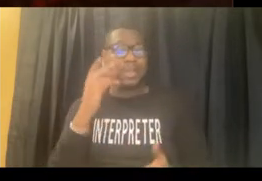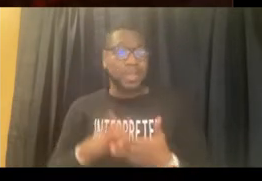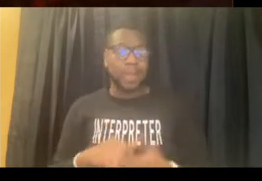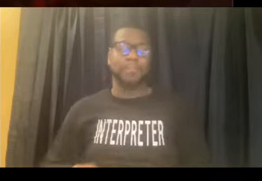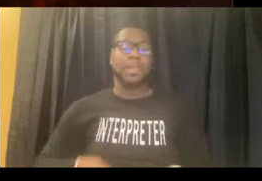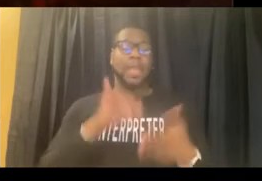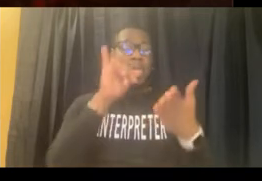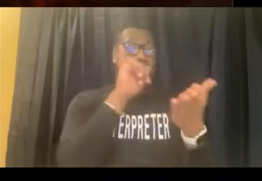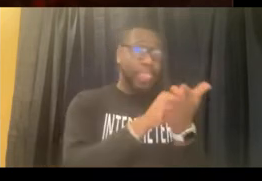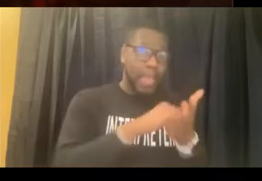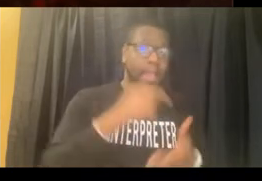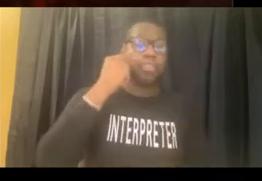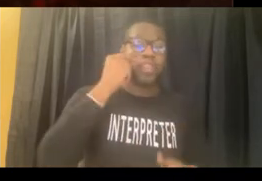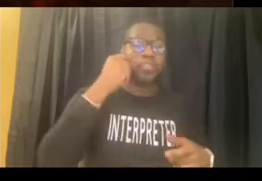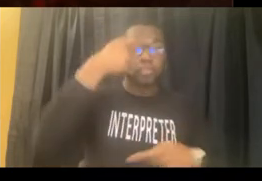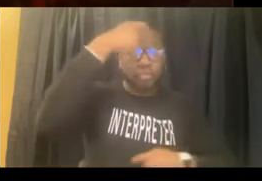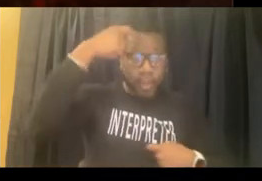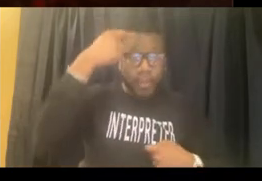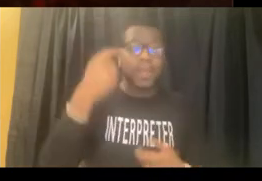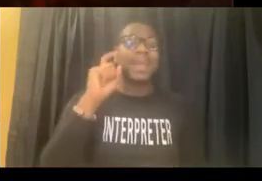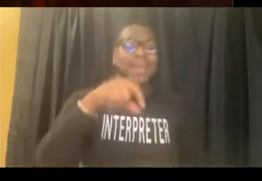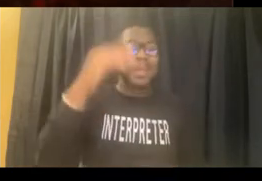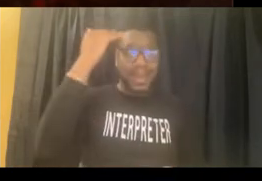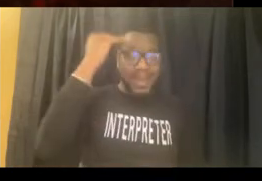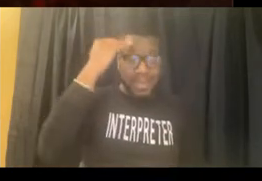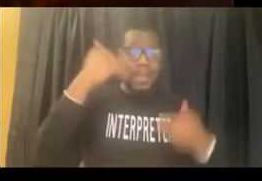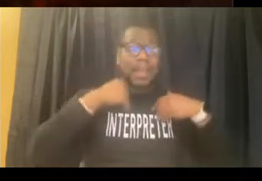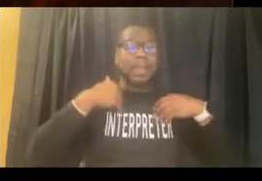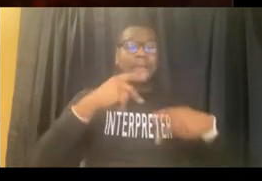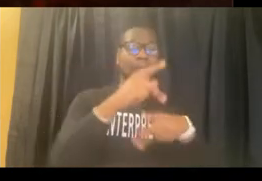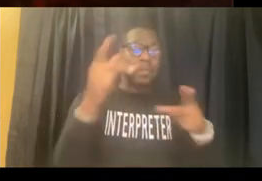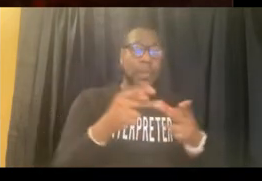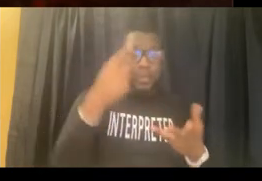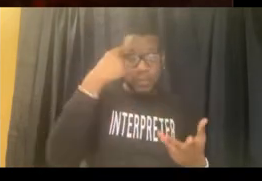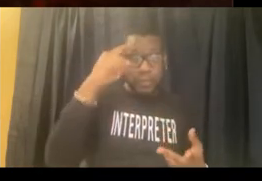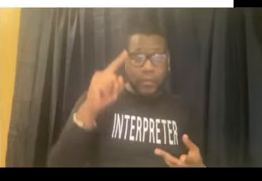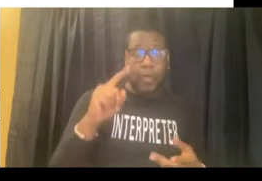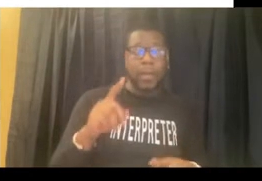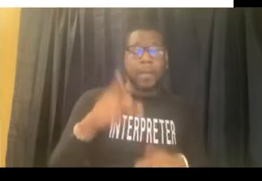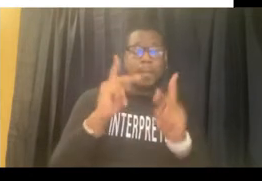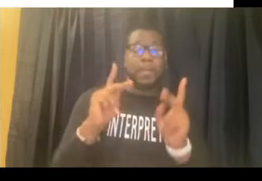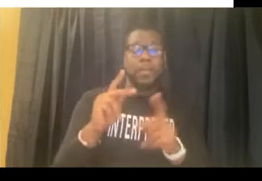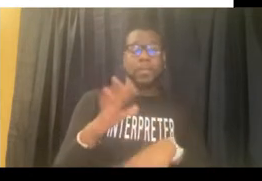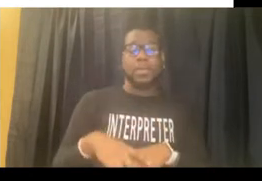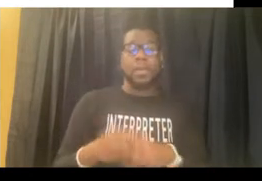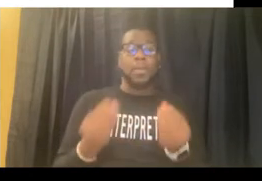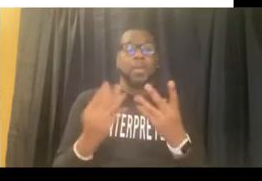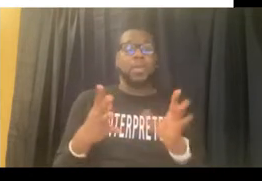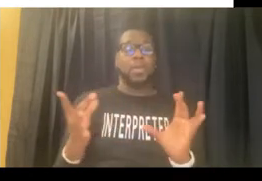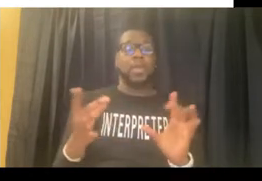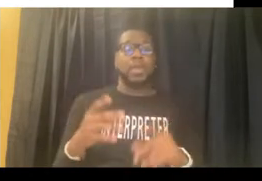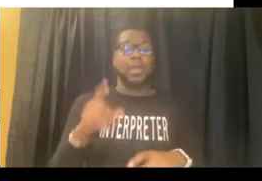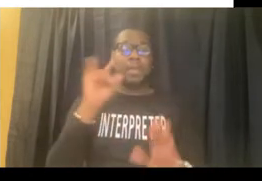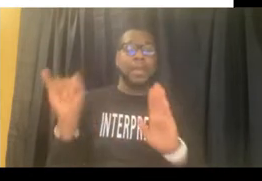important, again, to acknowledge that you need to be able to hold space for both of our intersectional identities.